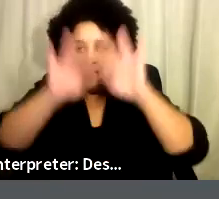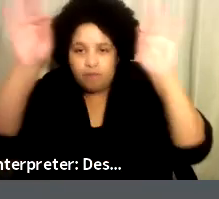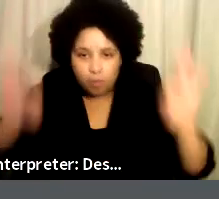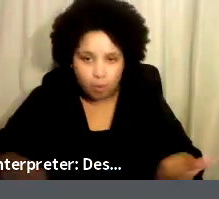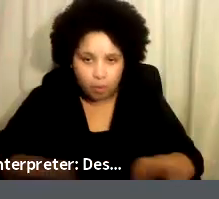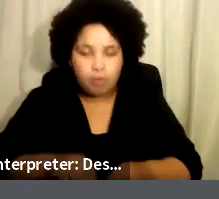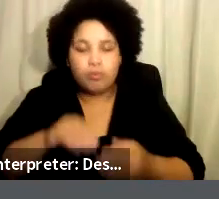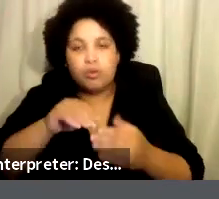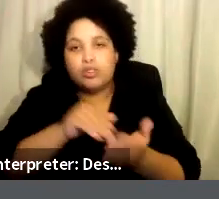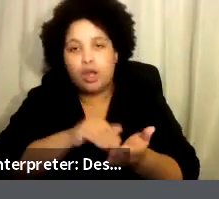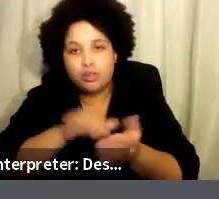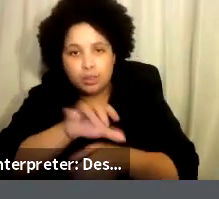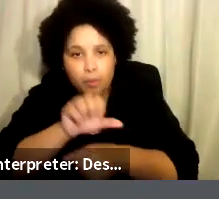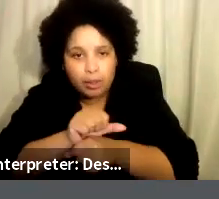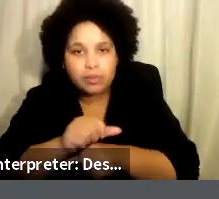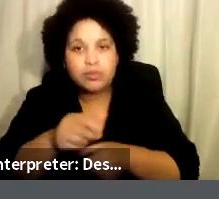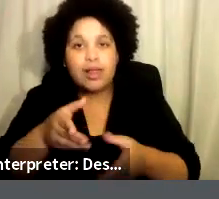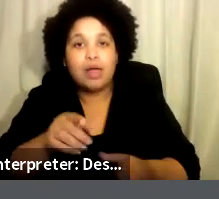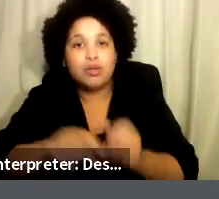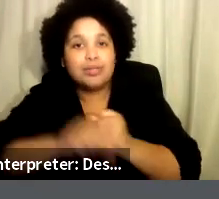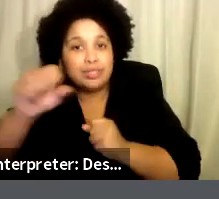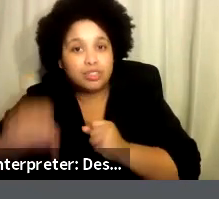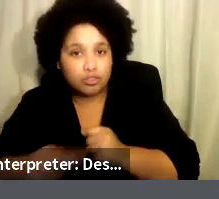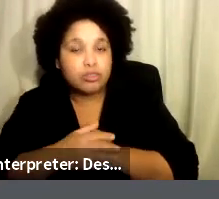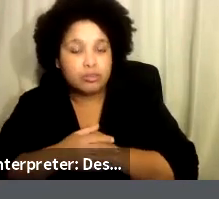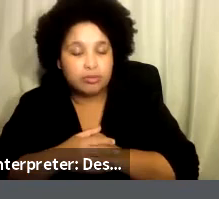the doctor's appointment. So we do allow you an extension.